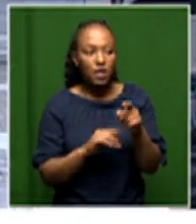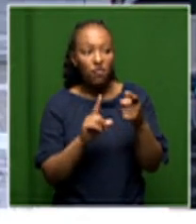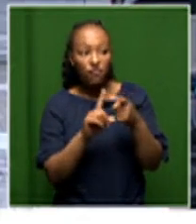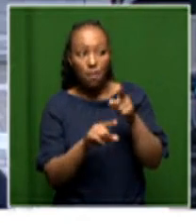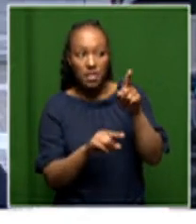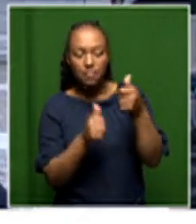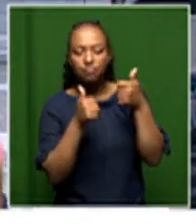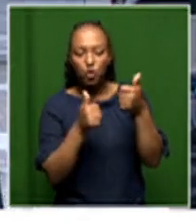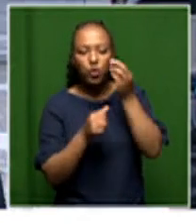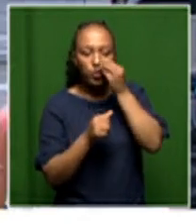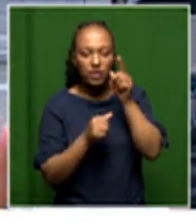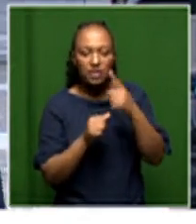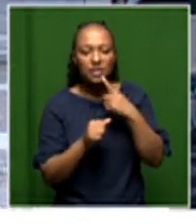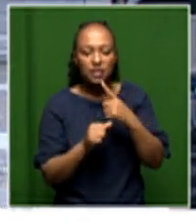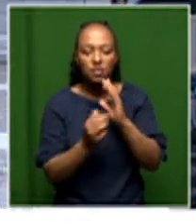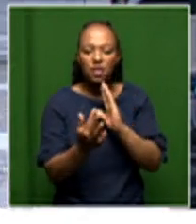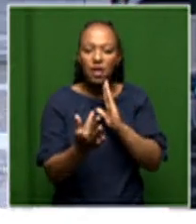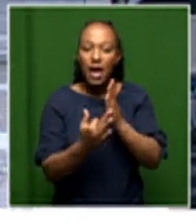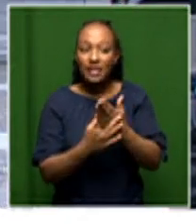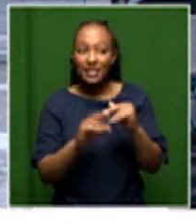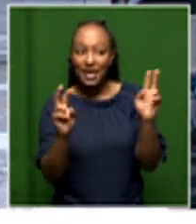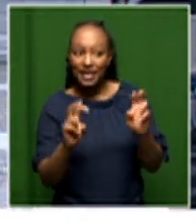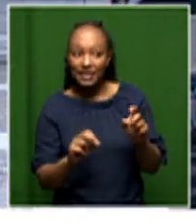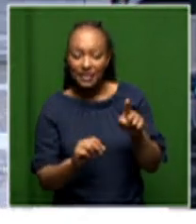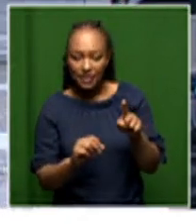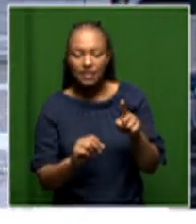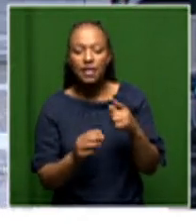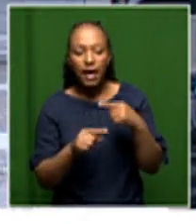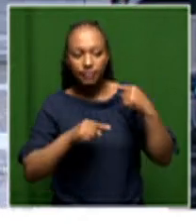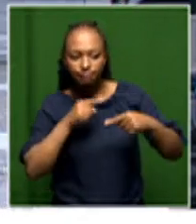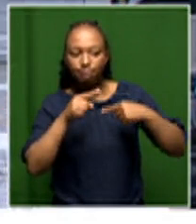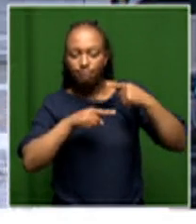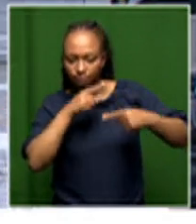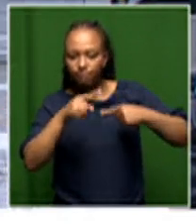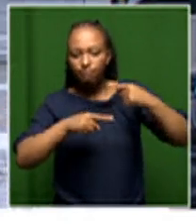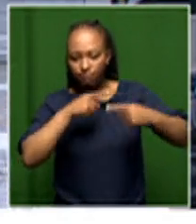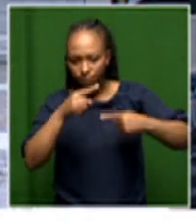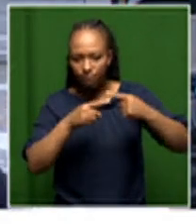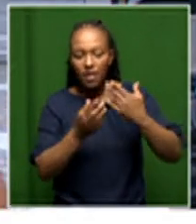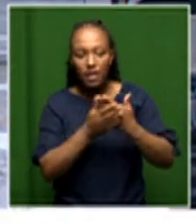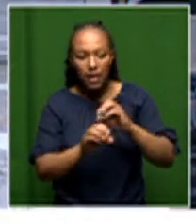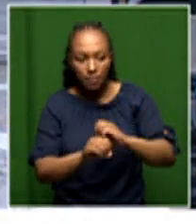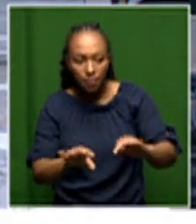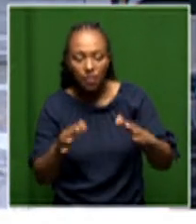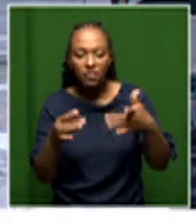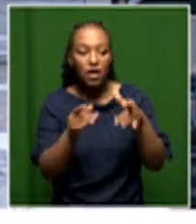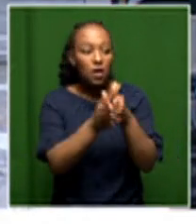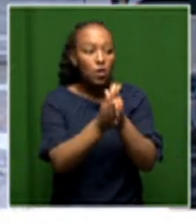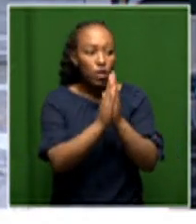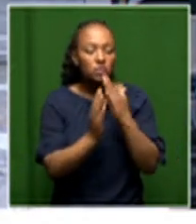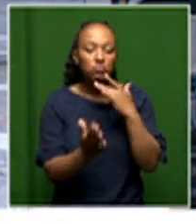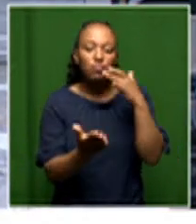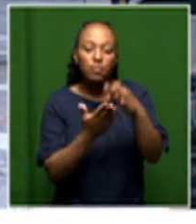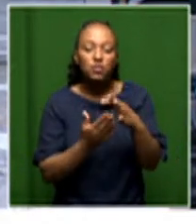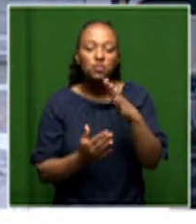them around excess electricity now being able to be generated, and they've put out a request for proposals